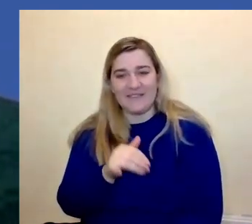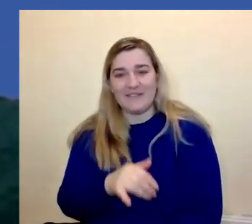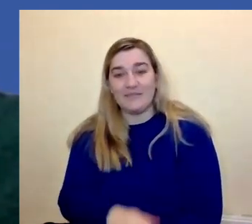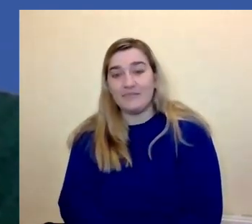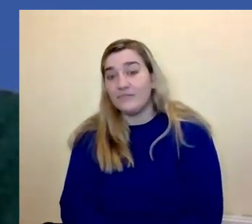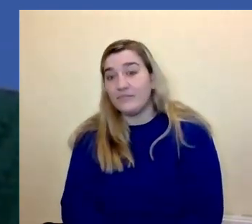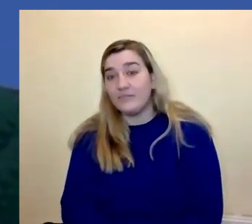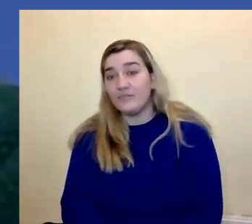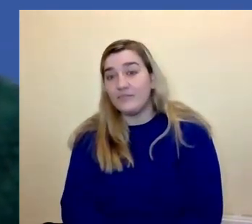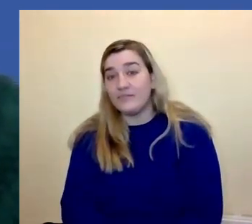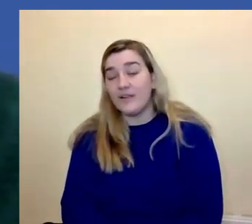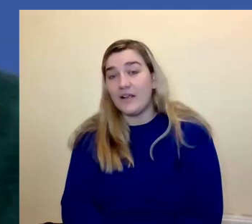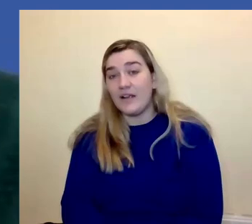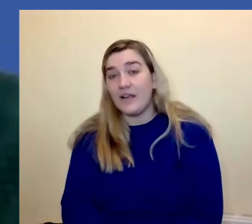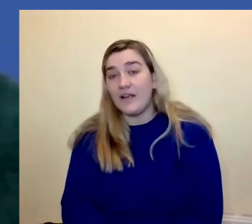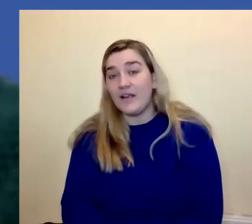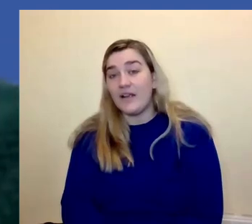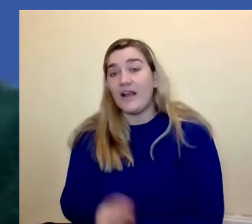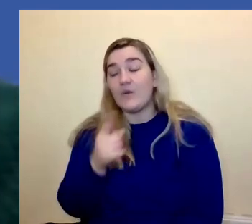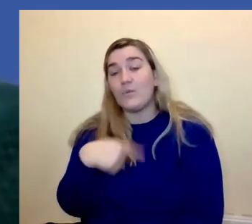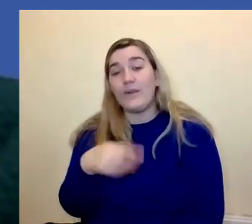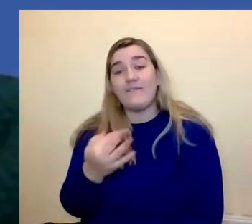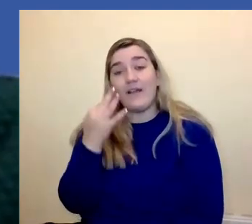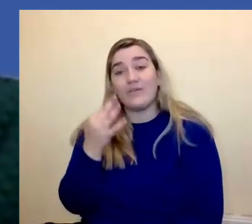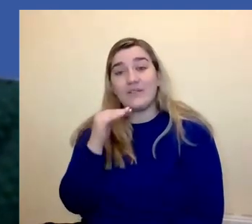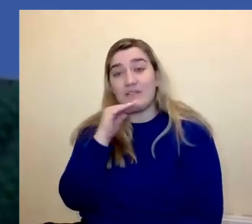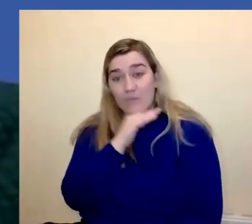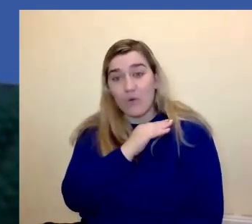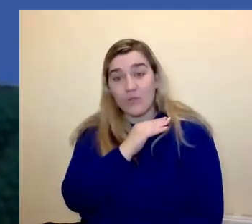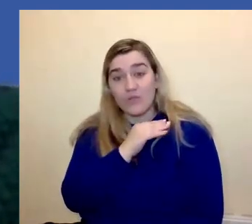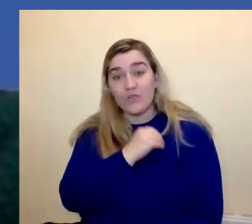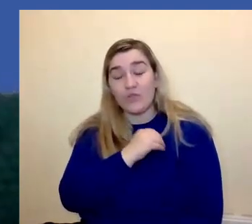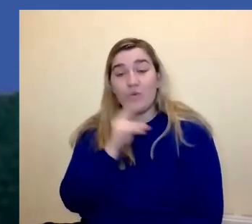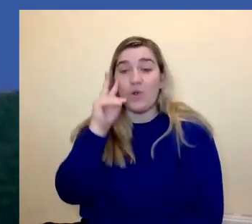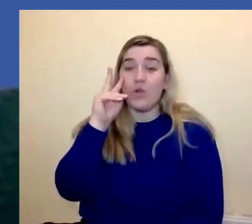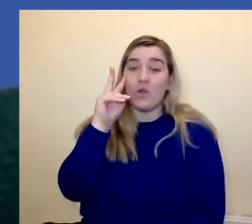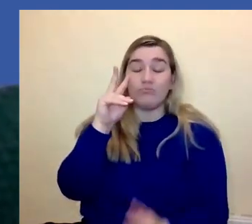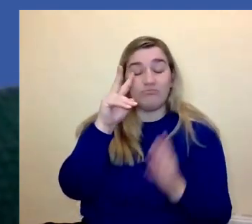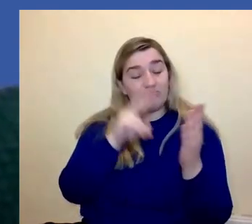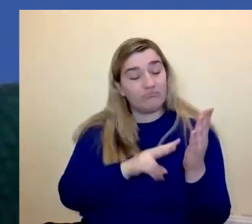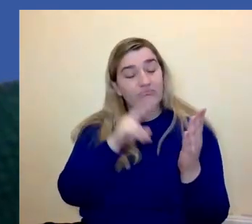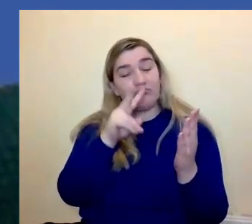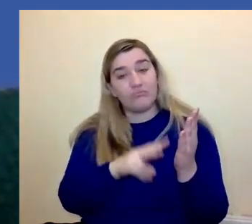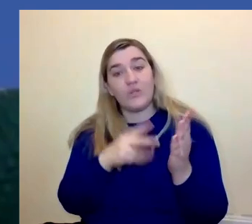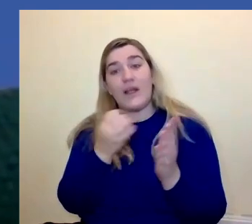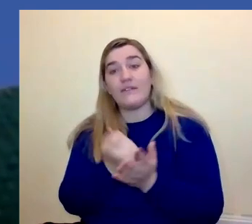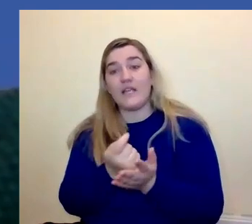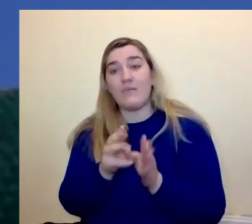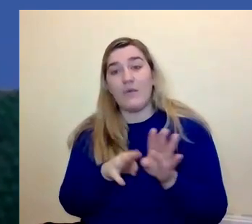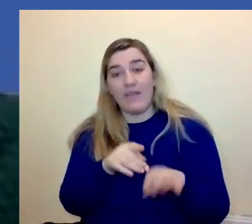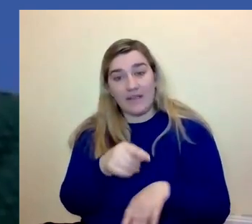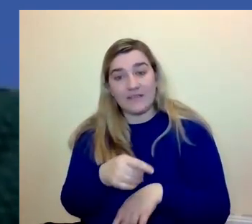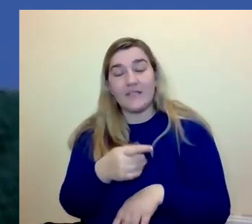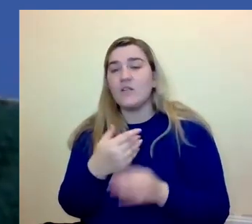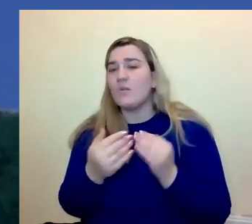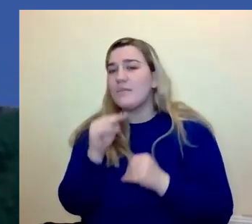found that it was important to look it over, to spend time with it. And what does it